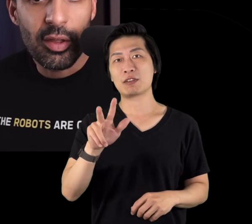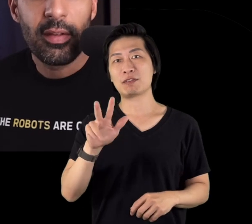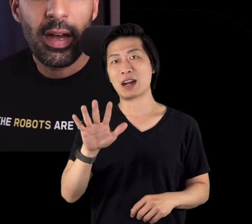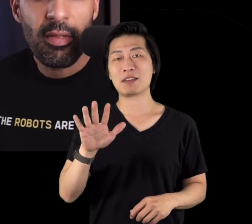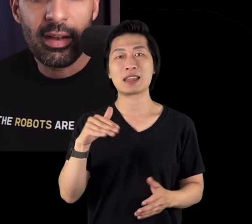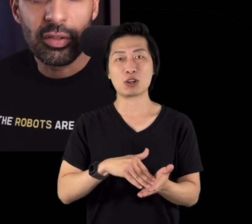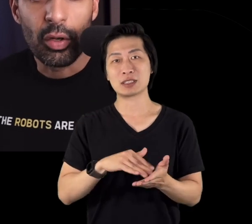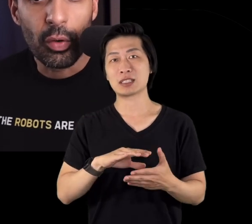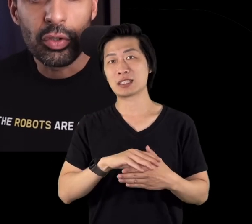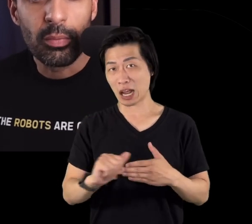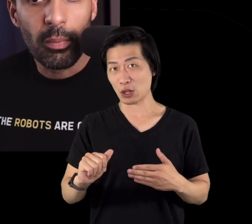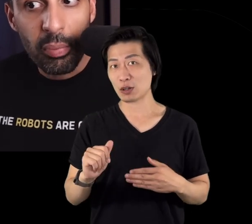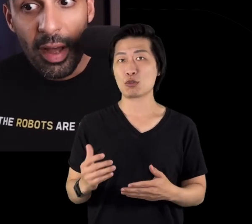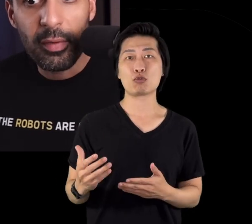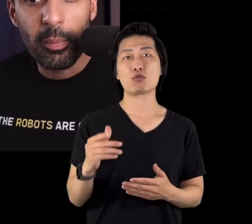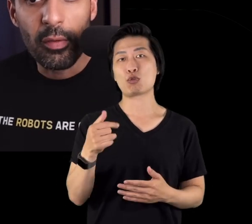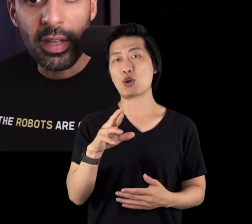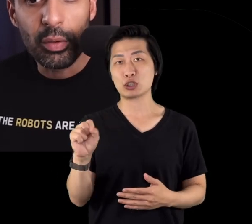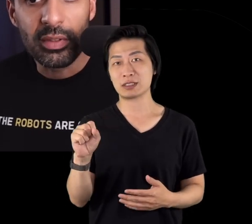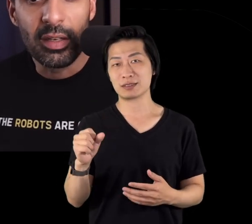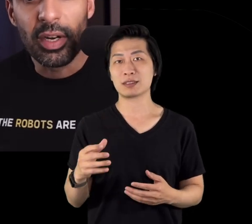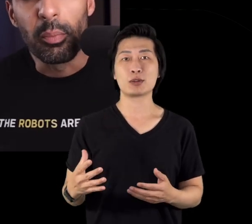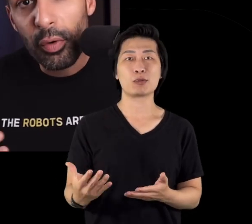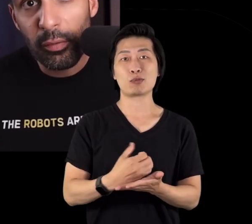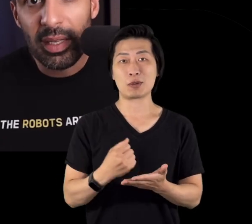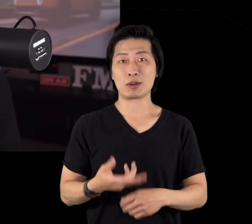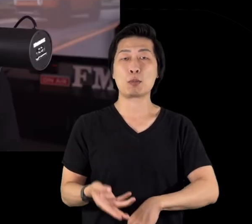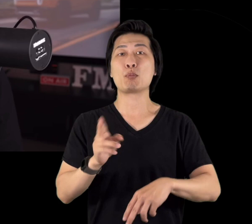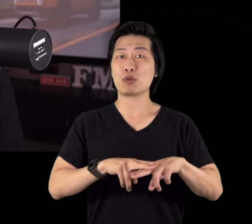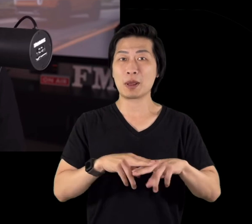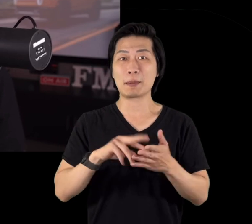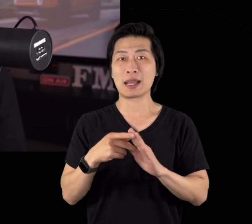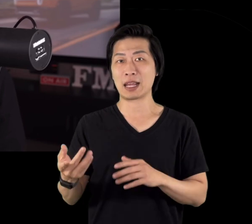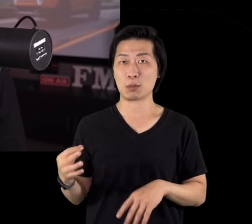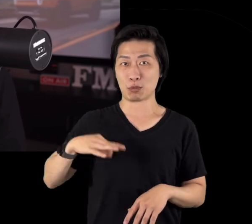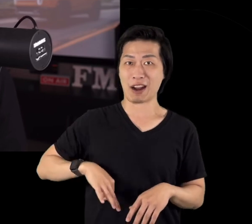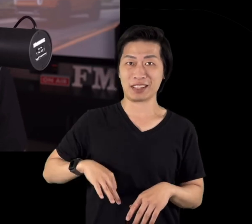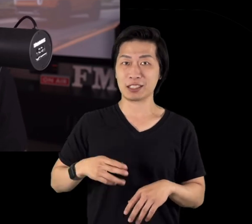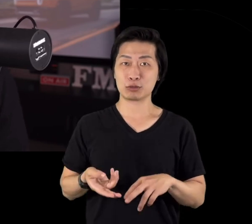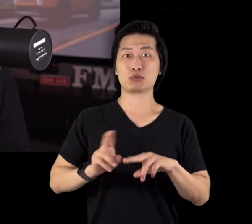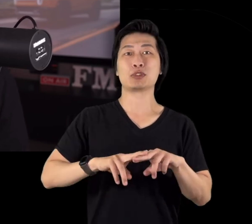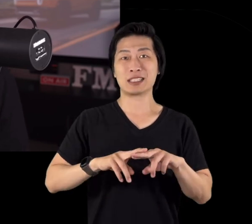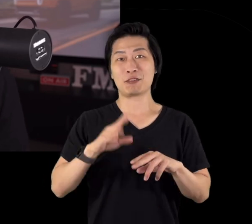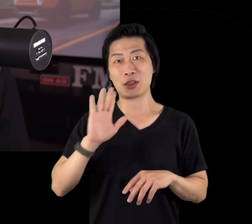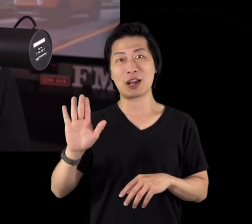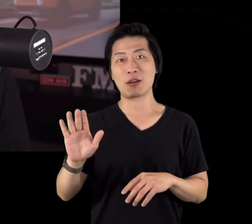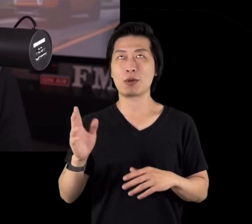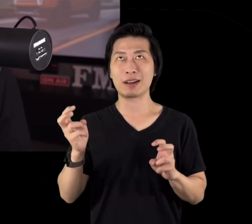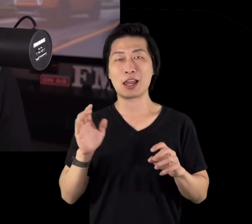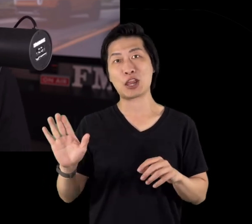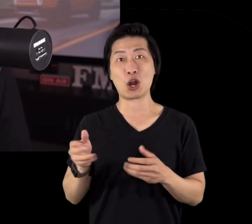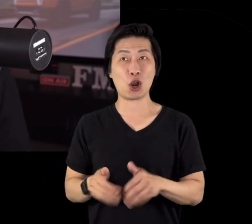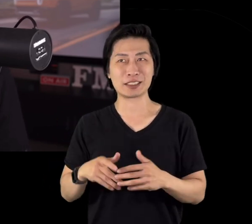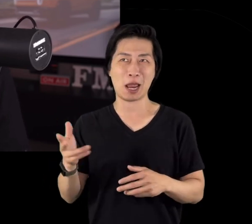highlighted $35,000 gross profit per vehicle delivered improvement, which means that they've increased their profitability or